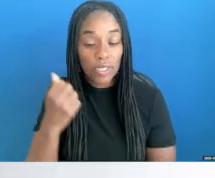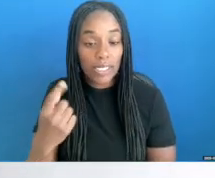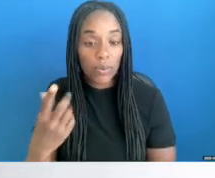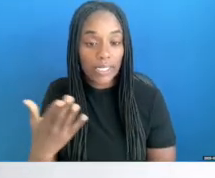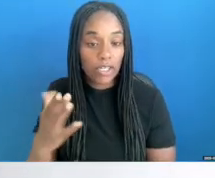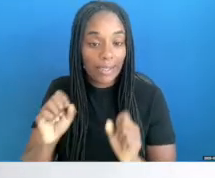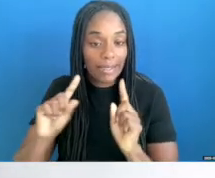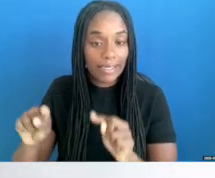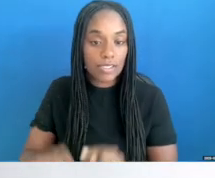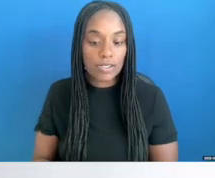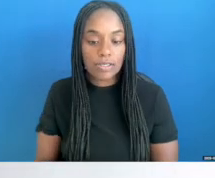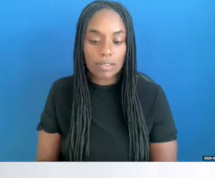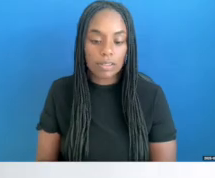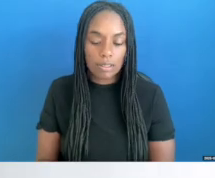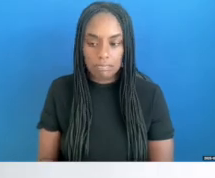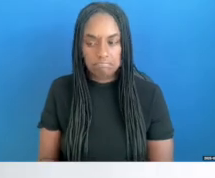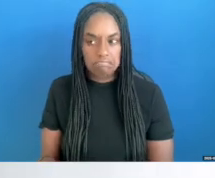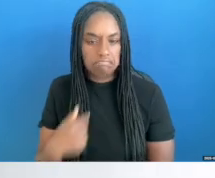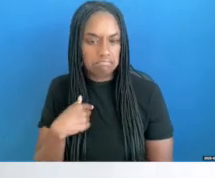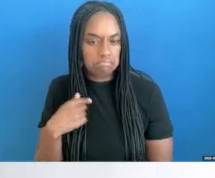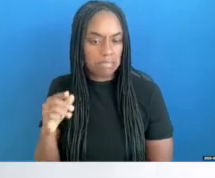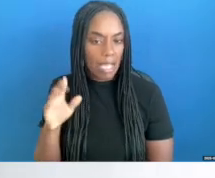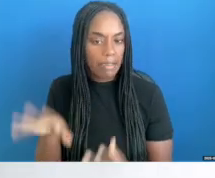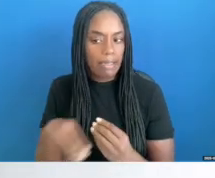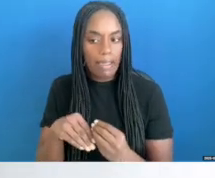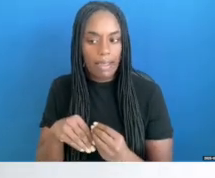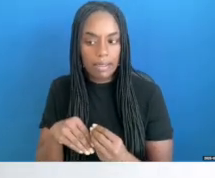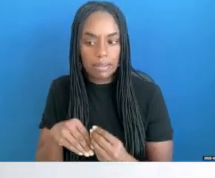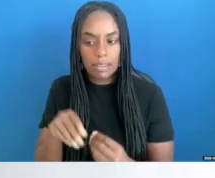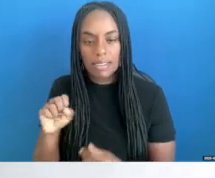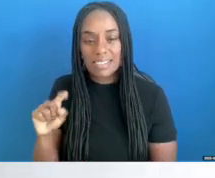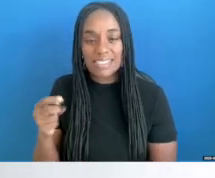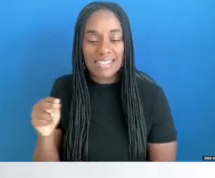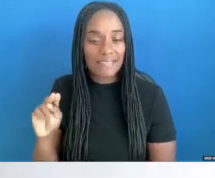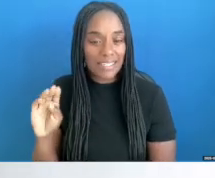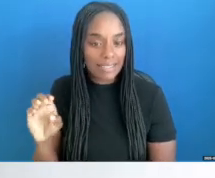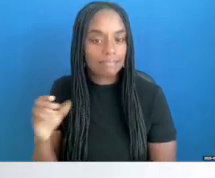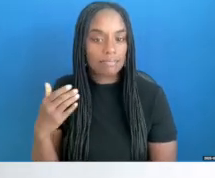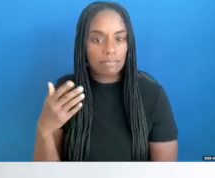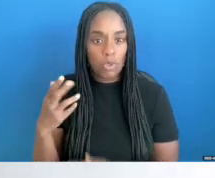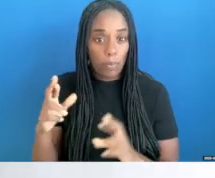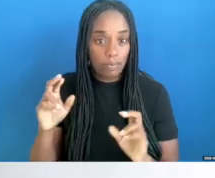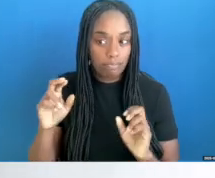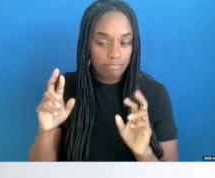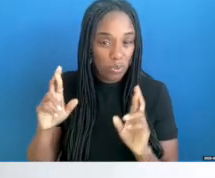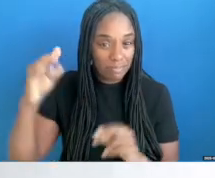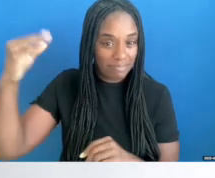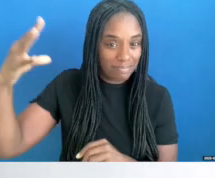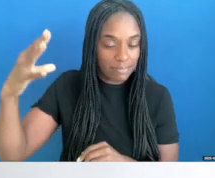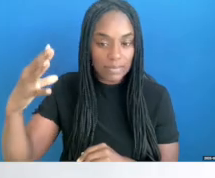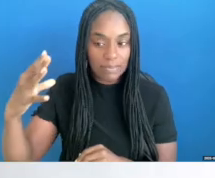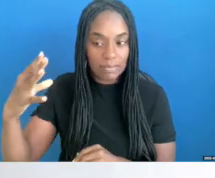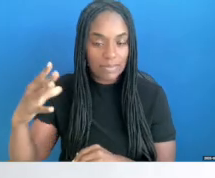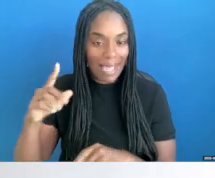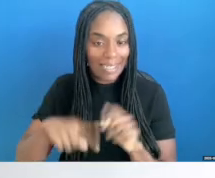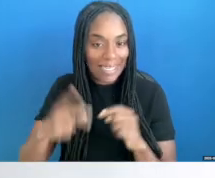who can answer that one. Yeah, I can jump in on that one. Hopefully you can see me. I've turned on my camera, but I'm not seeing myself.